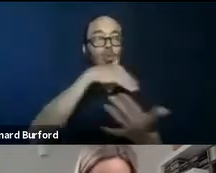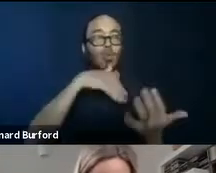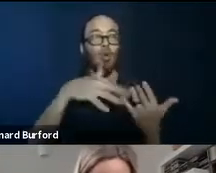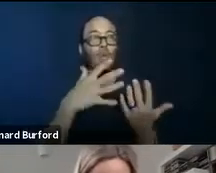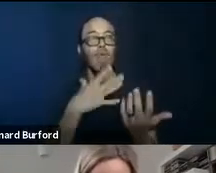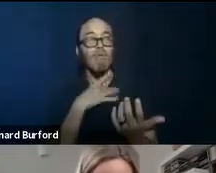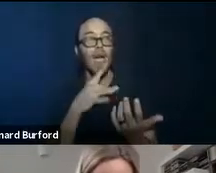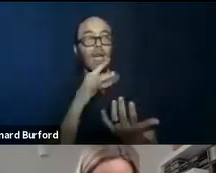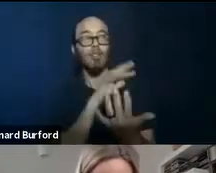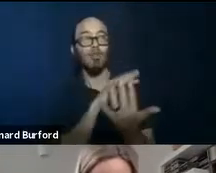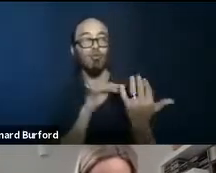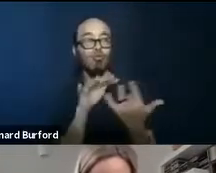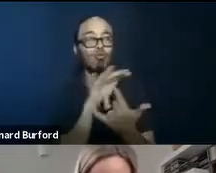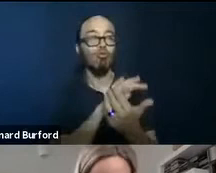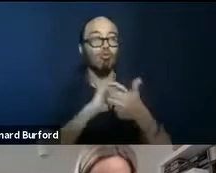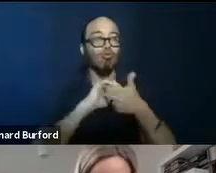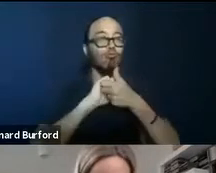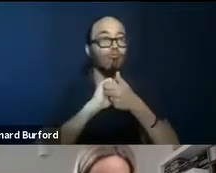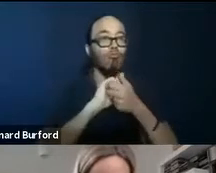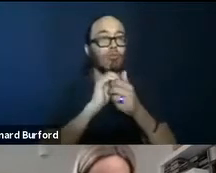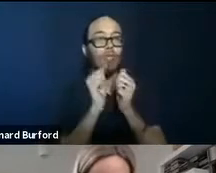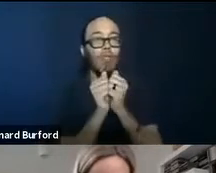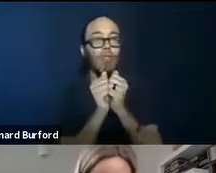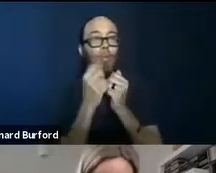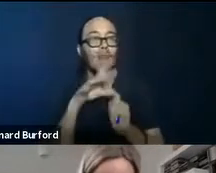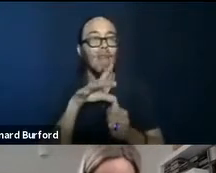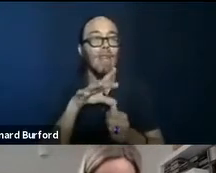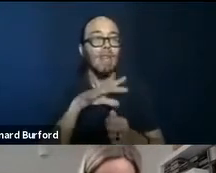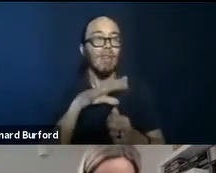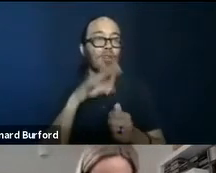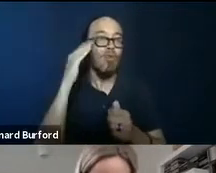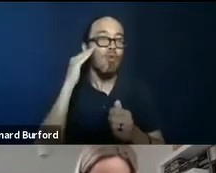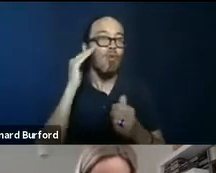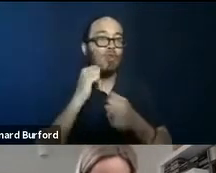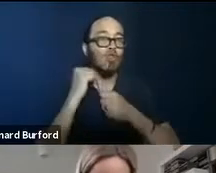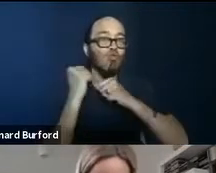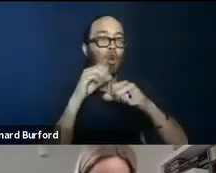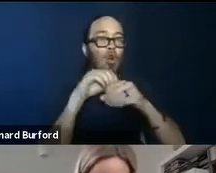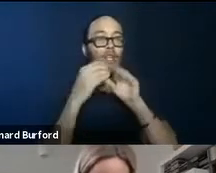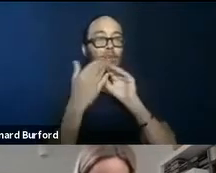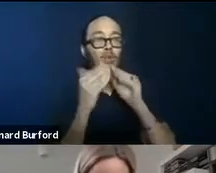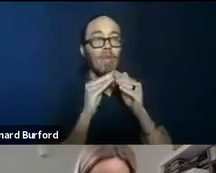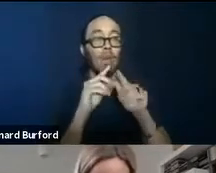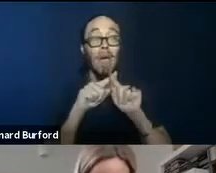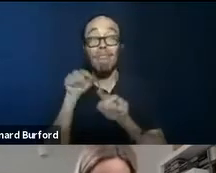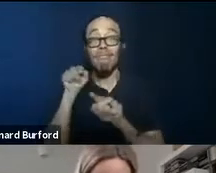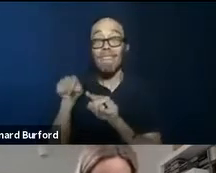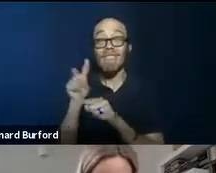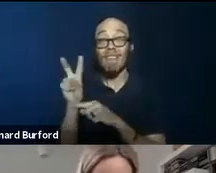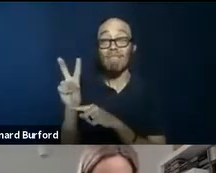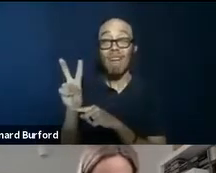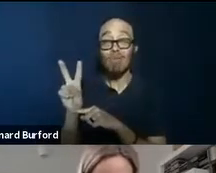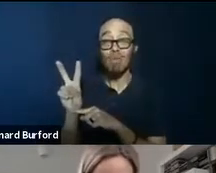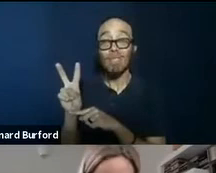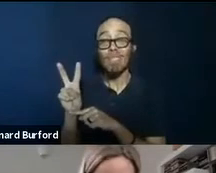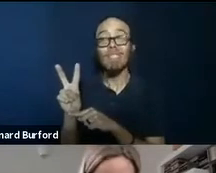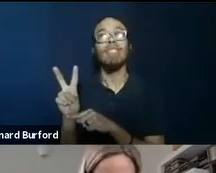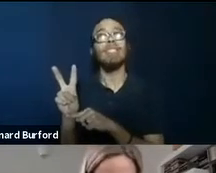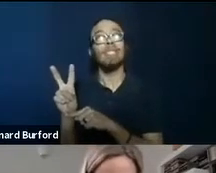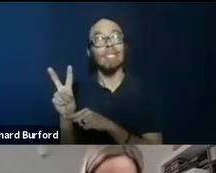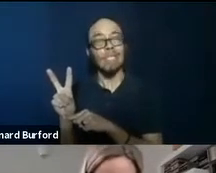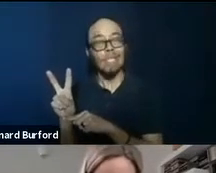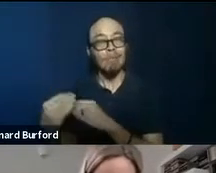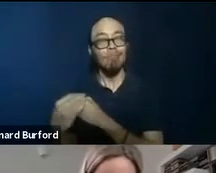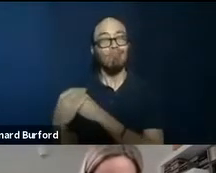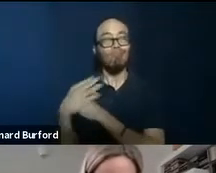and we find strength in community. But the virus is forcing us to reimagine how we create